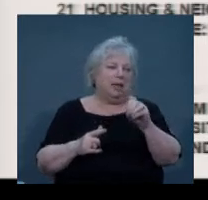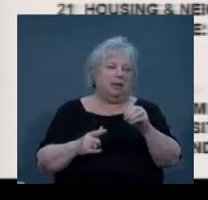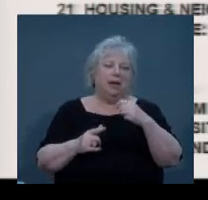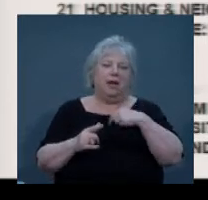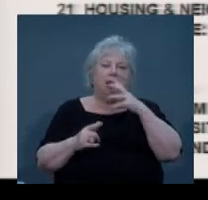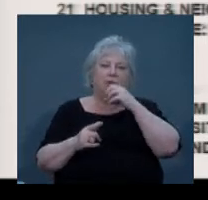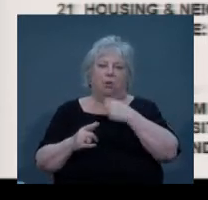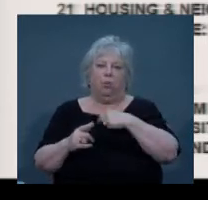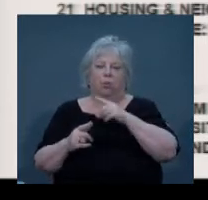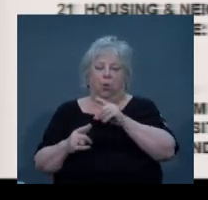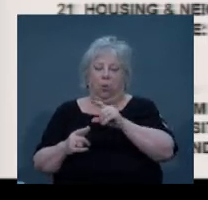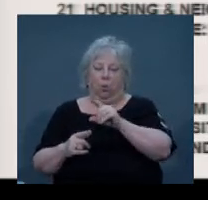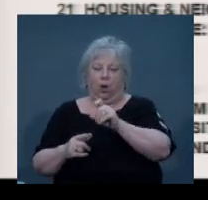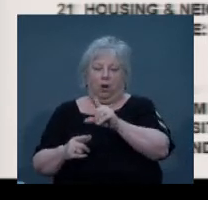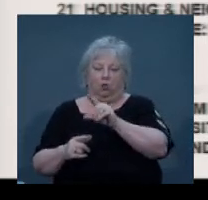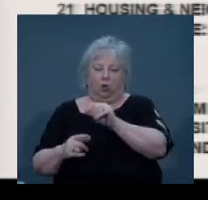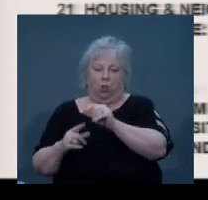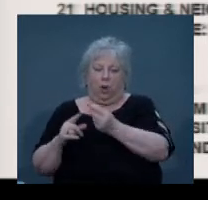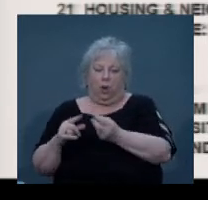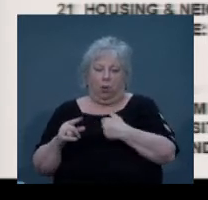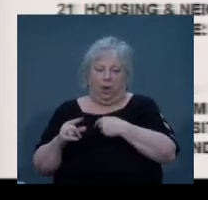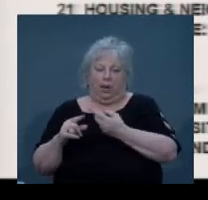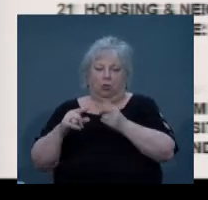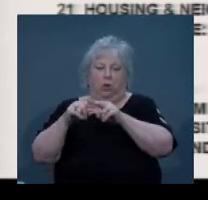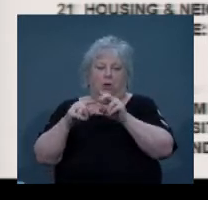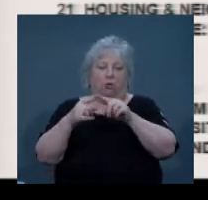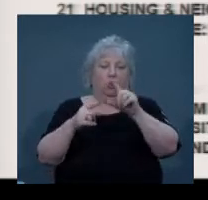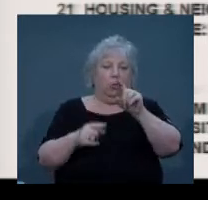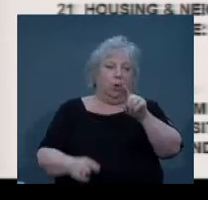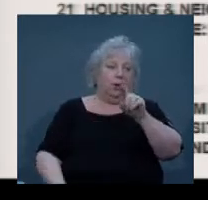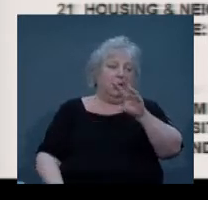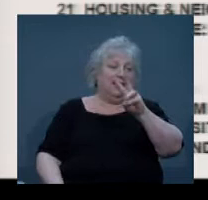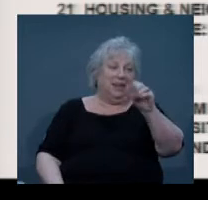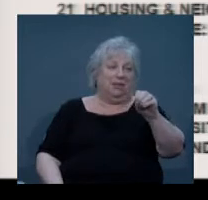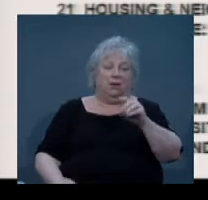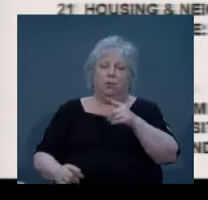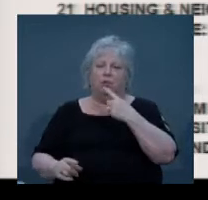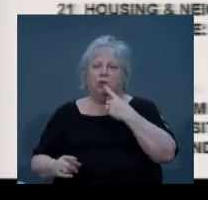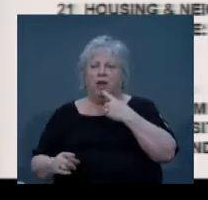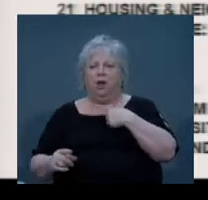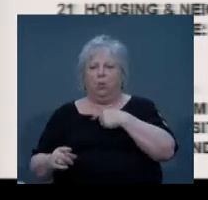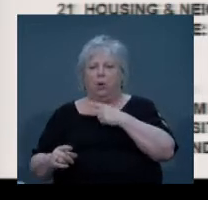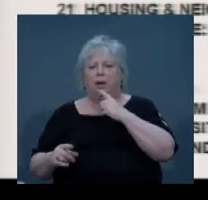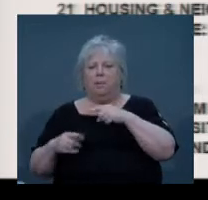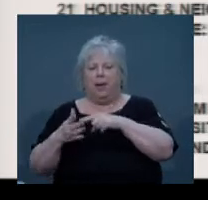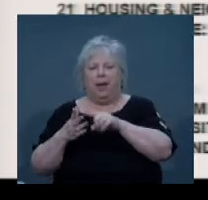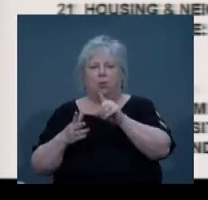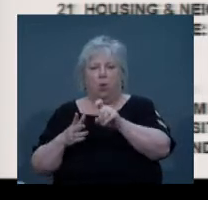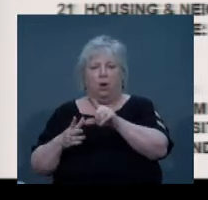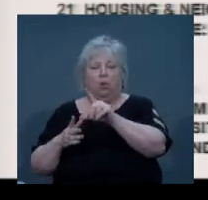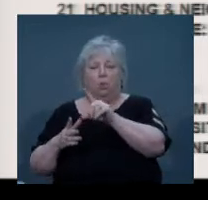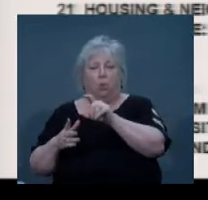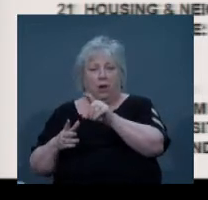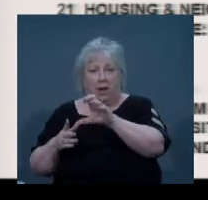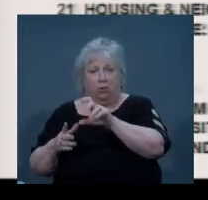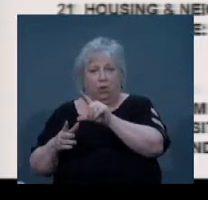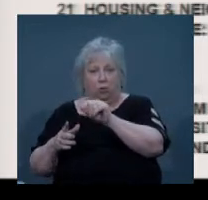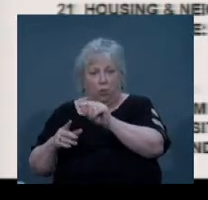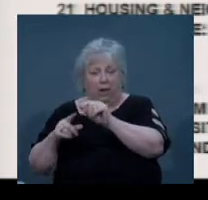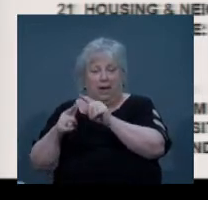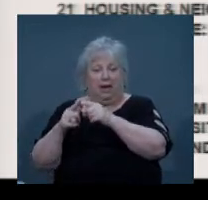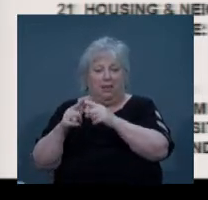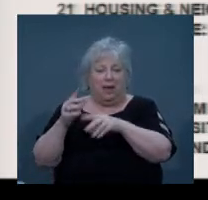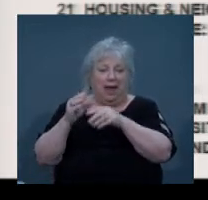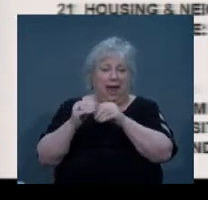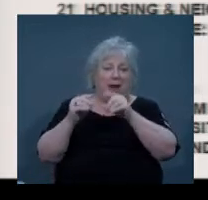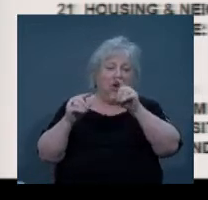increased the 120 to 160, but you're saying we did 120 plus an additional 160. Right. The 120 was